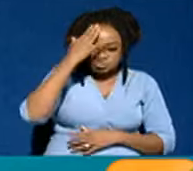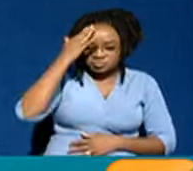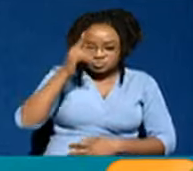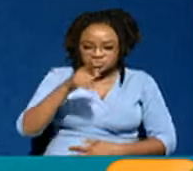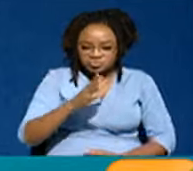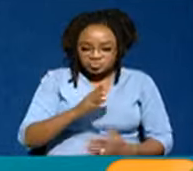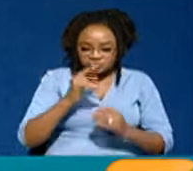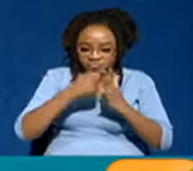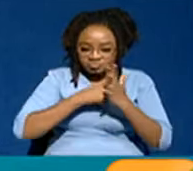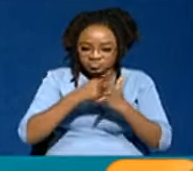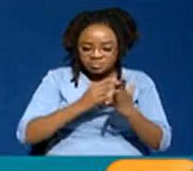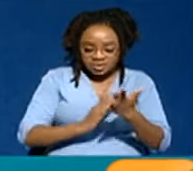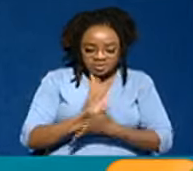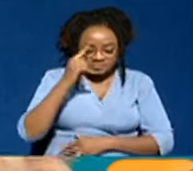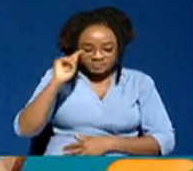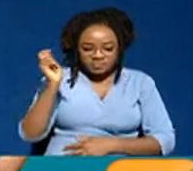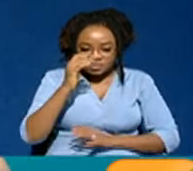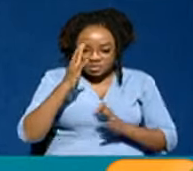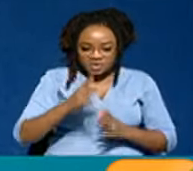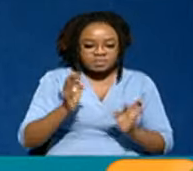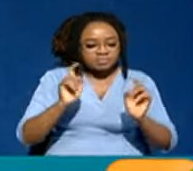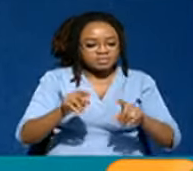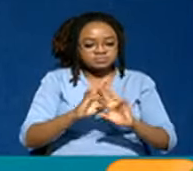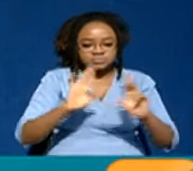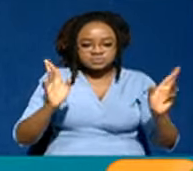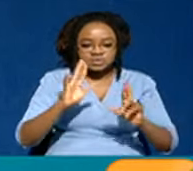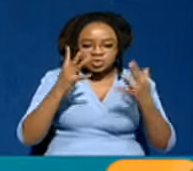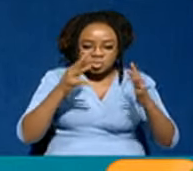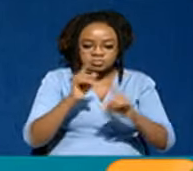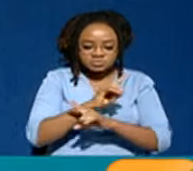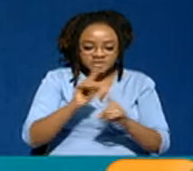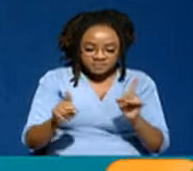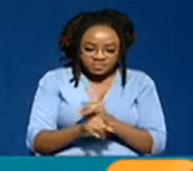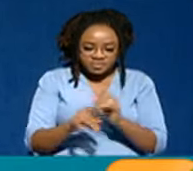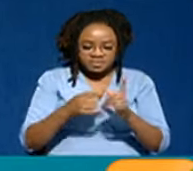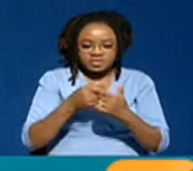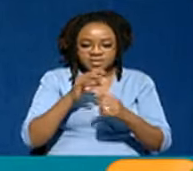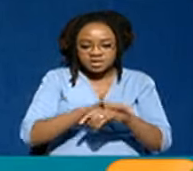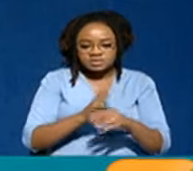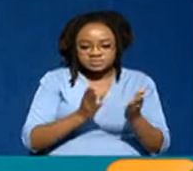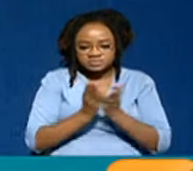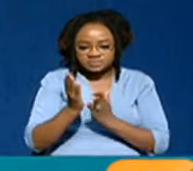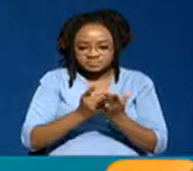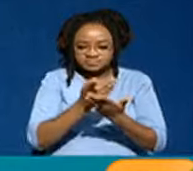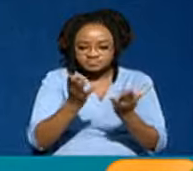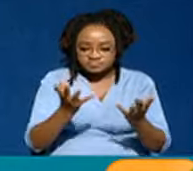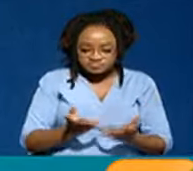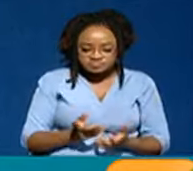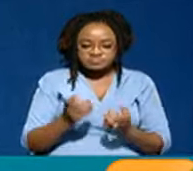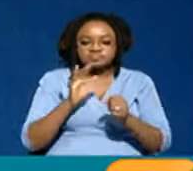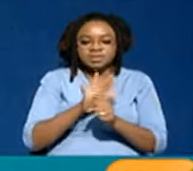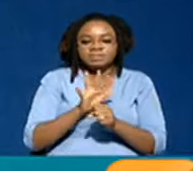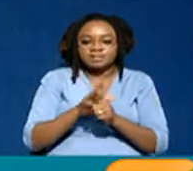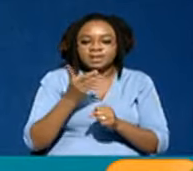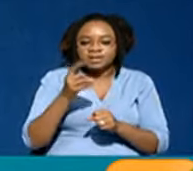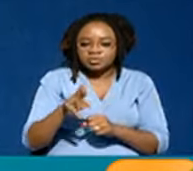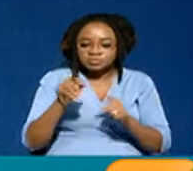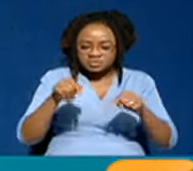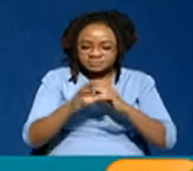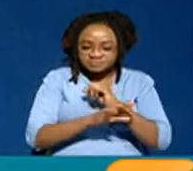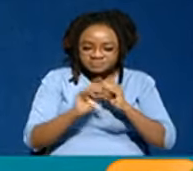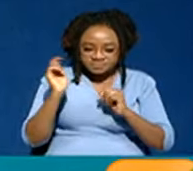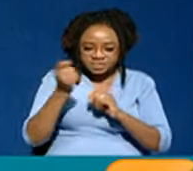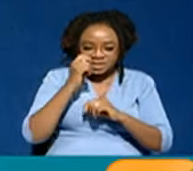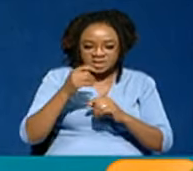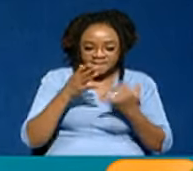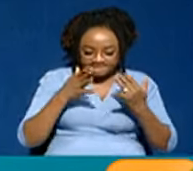for Kenyans, you must be ready to lose everything to gain the dignity that you deserve. Okay. The doctors in Kenya right now, based on the way they've been